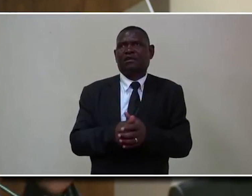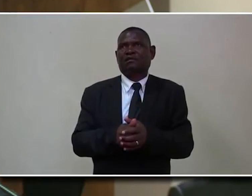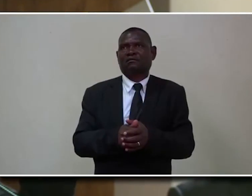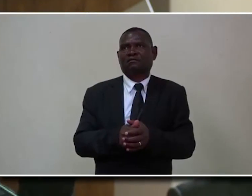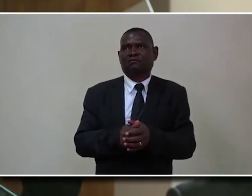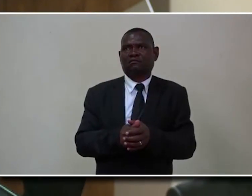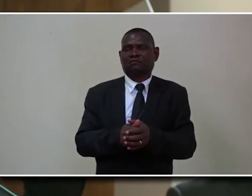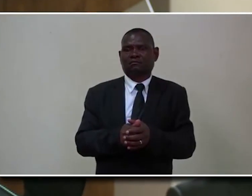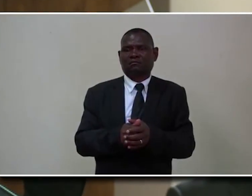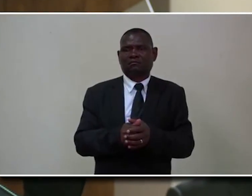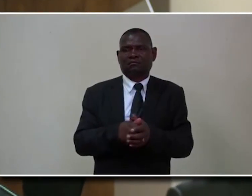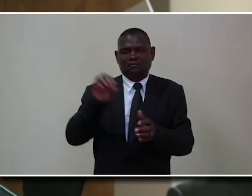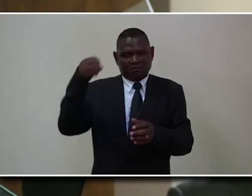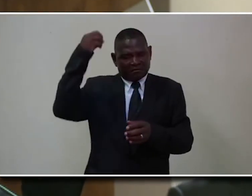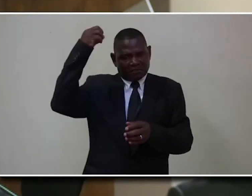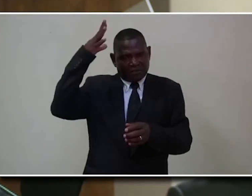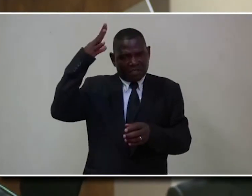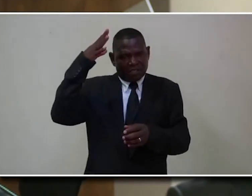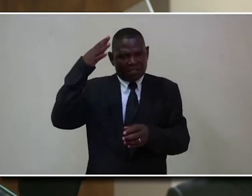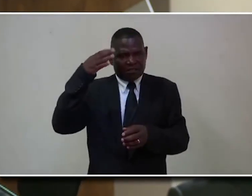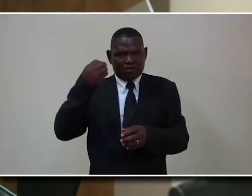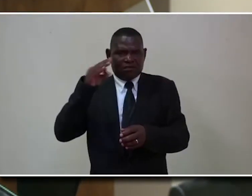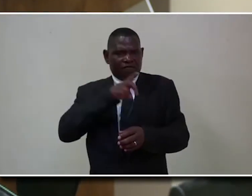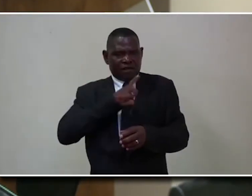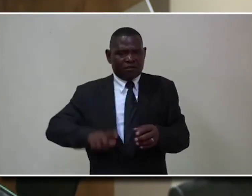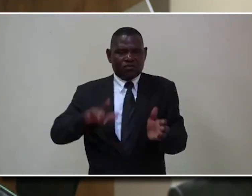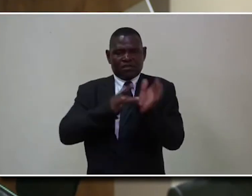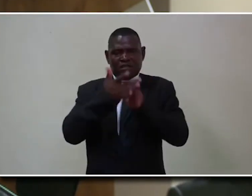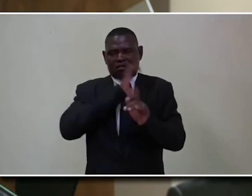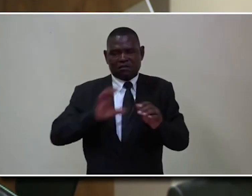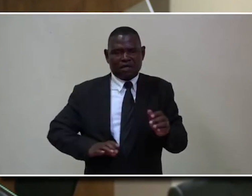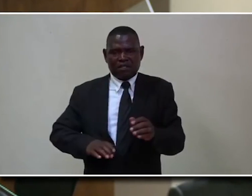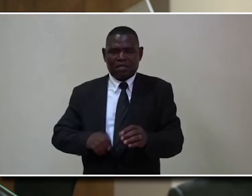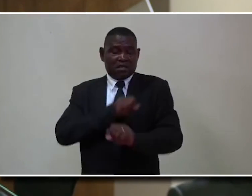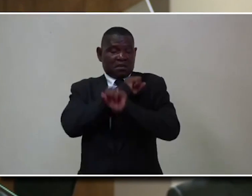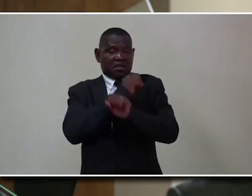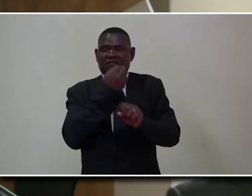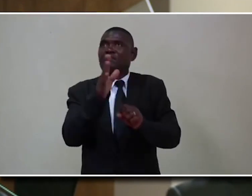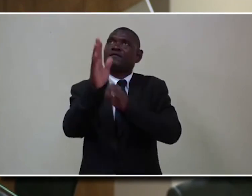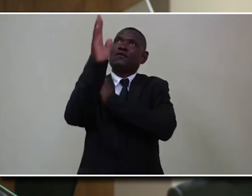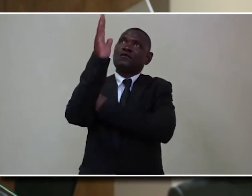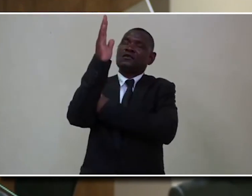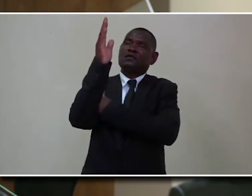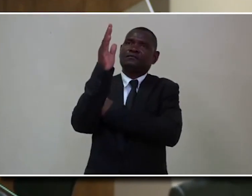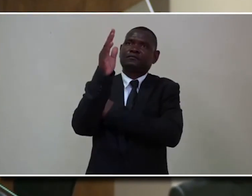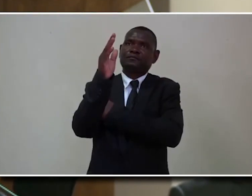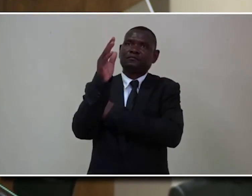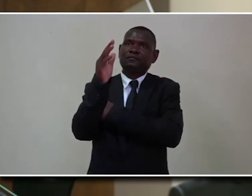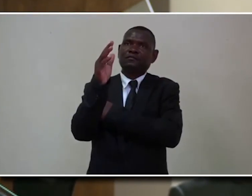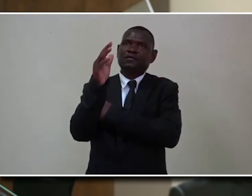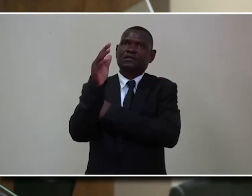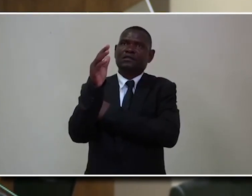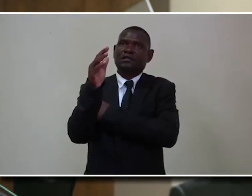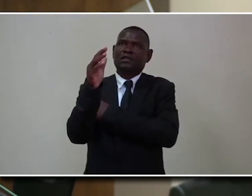Amen. The grace of our Lord Jesus Christ and the love of God and the communion